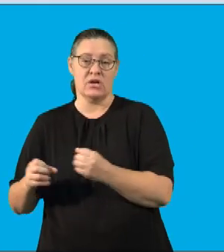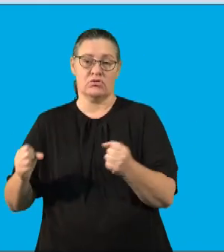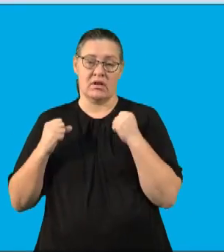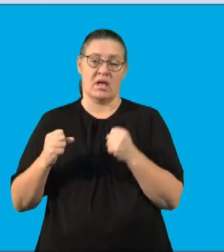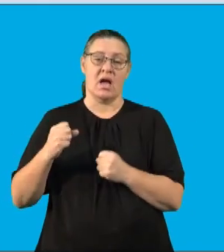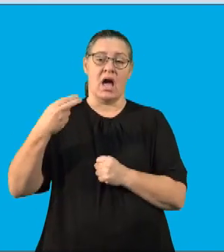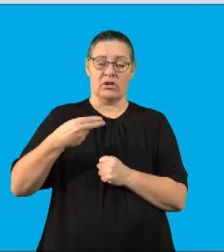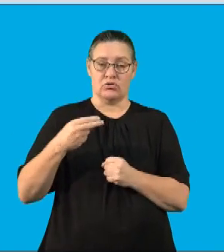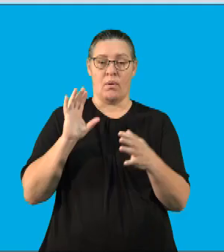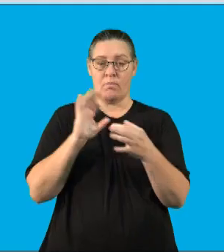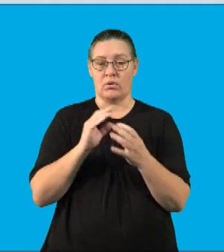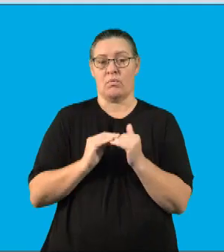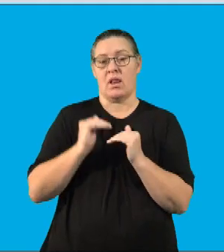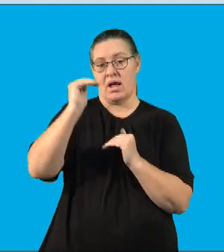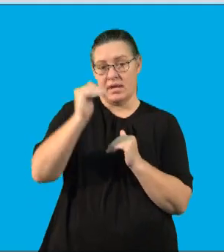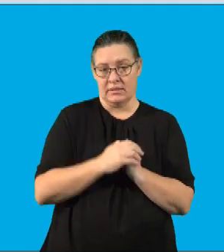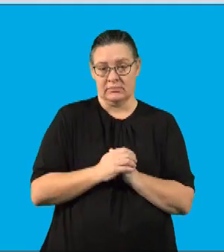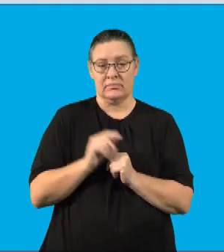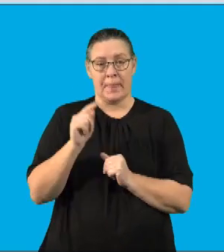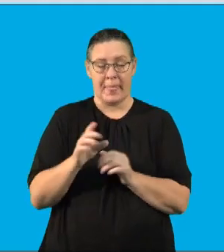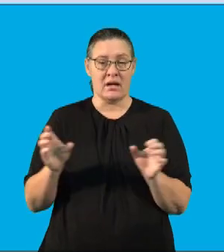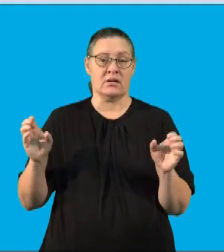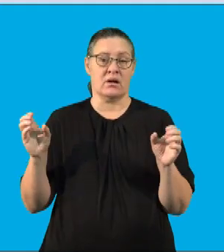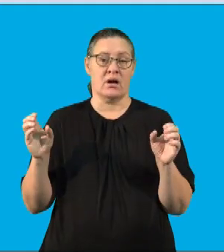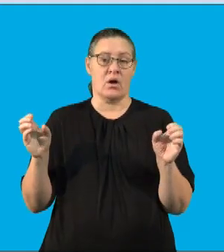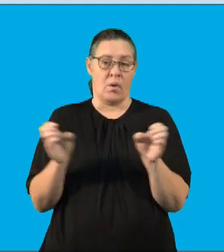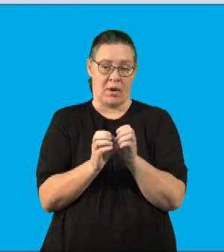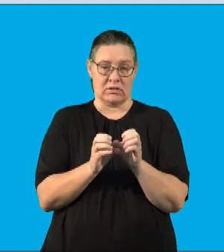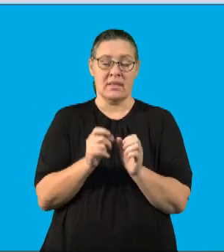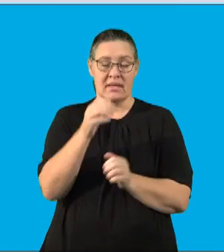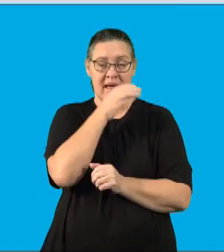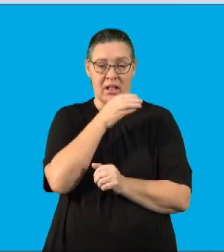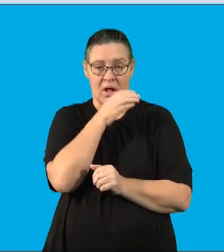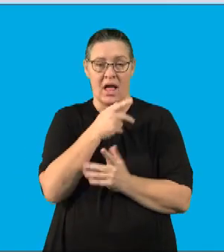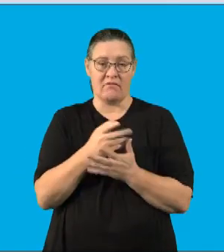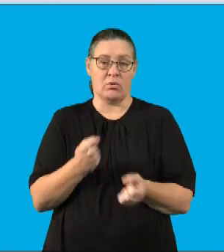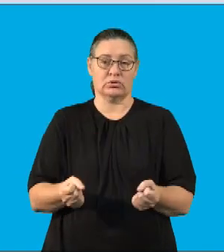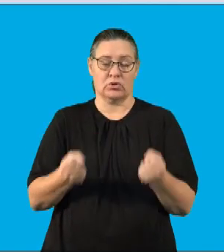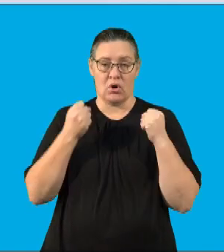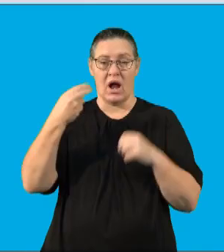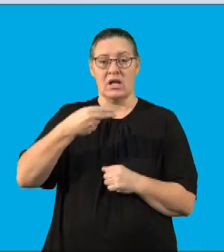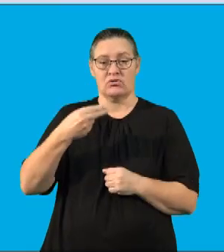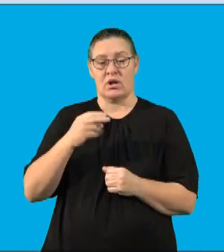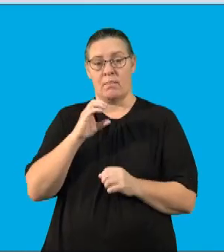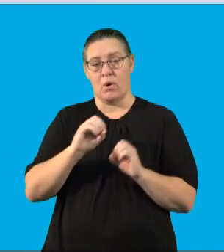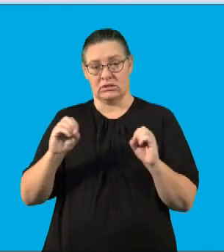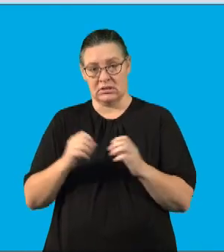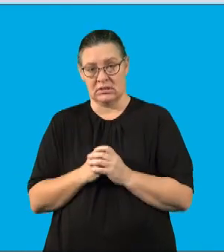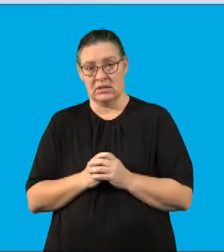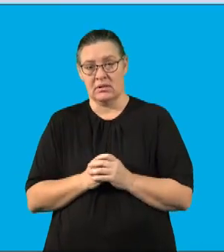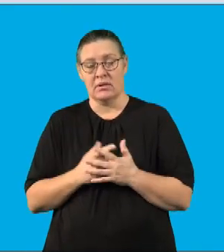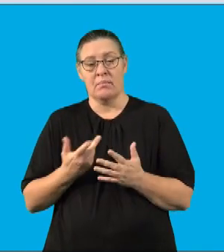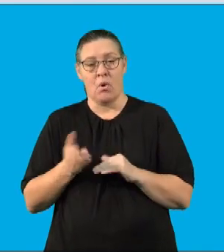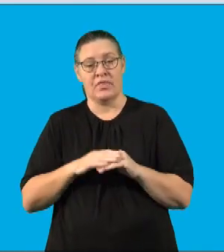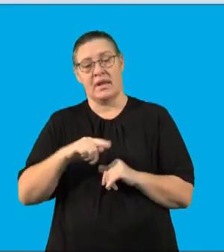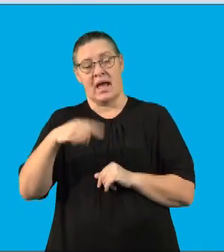also going to increase, which means this compound here, this alcohol, has stronger hydrogen bonds as compared to